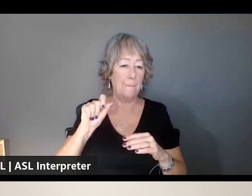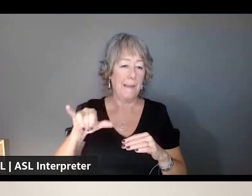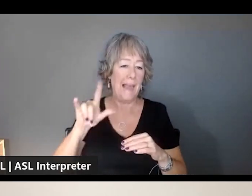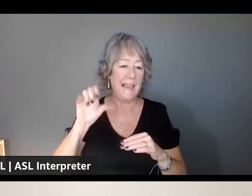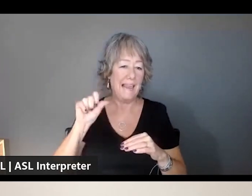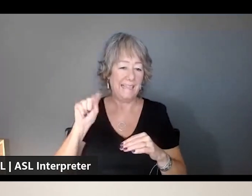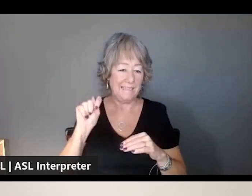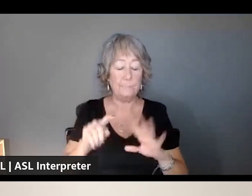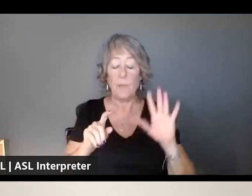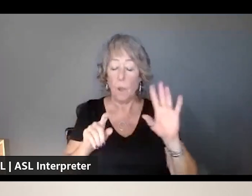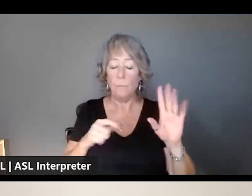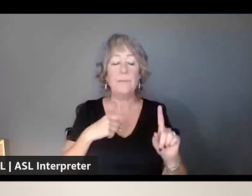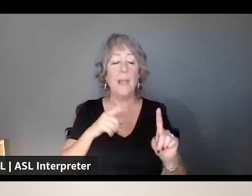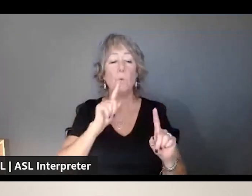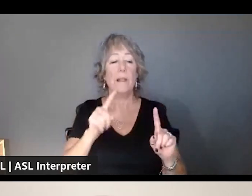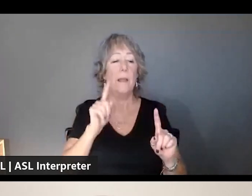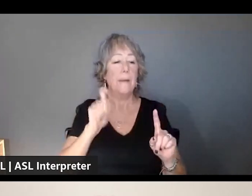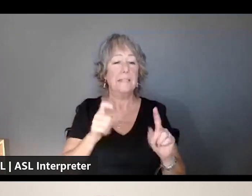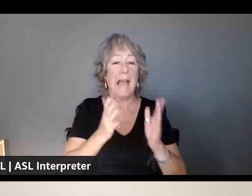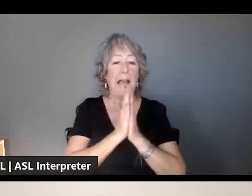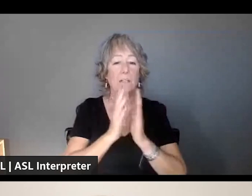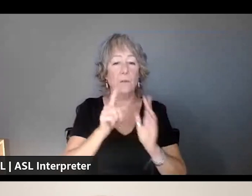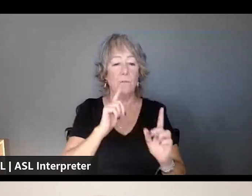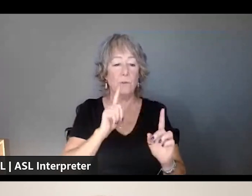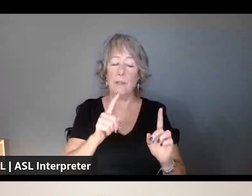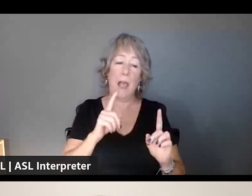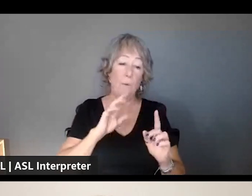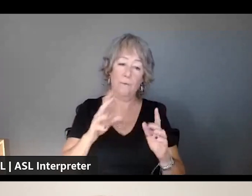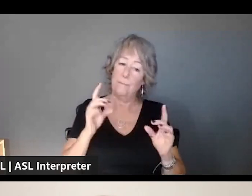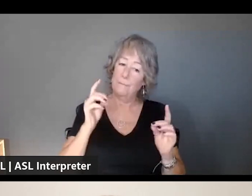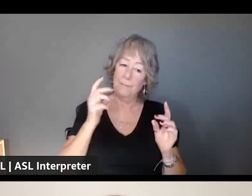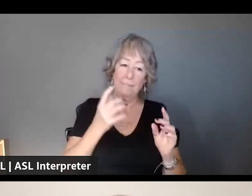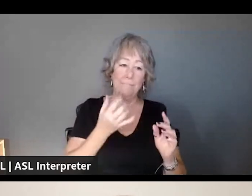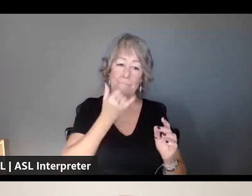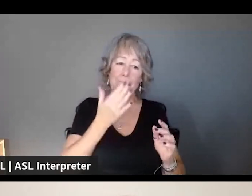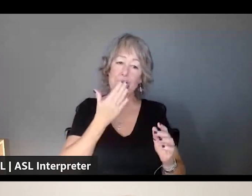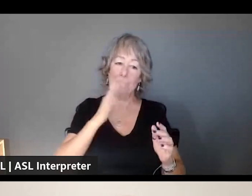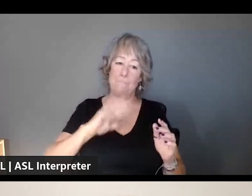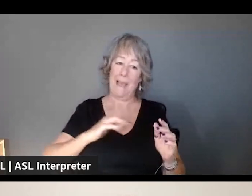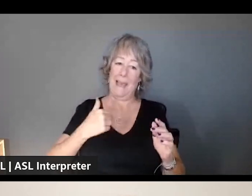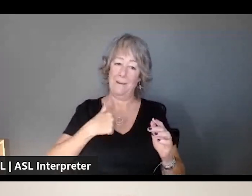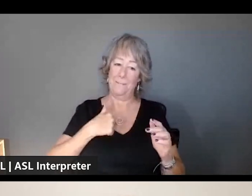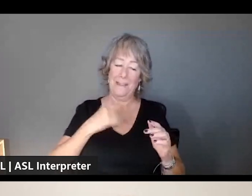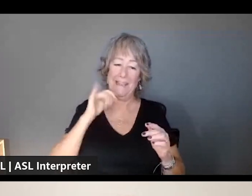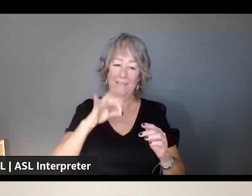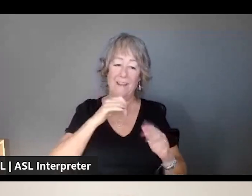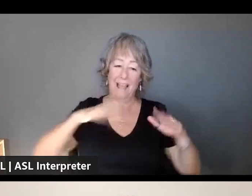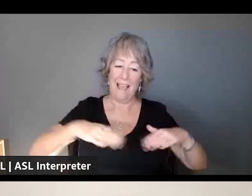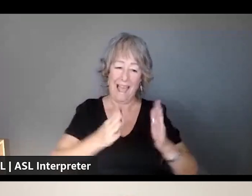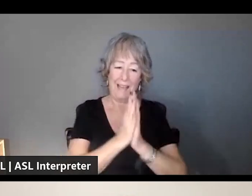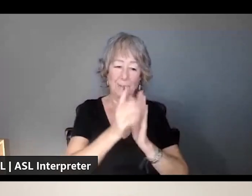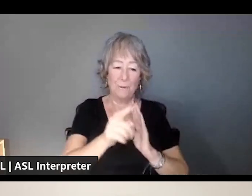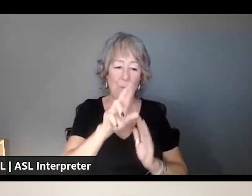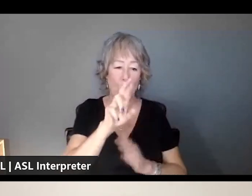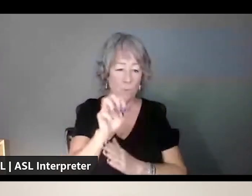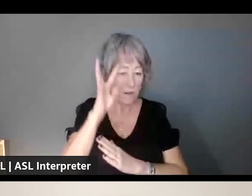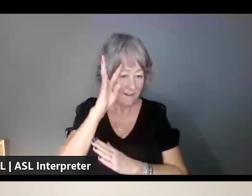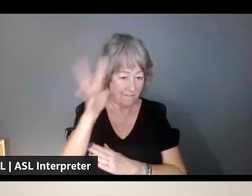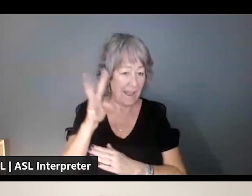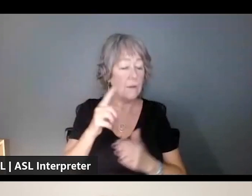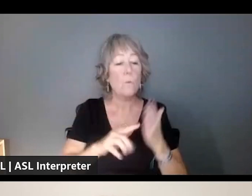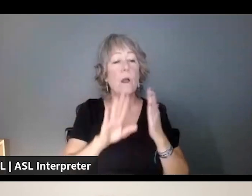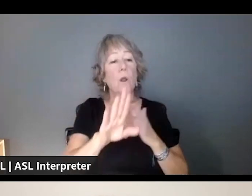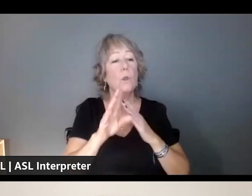would be remiss, Susanne, if I don't ask you anything about reInvent, and we've got about a minute and a half left. What are your tips